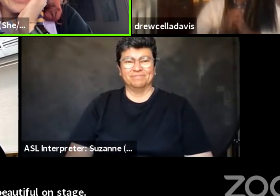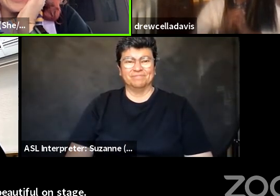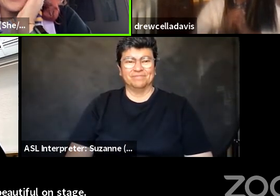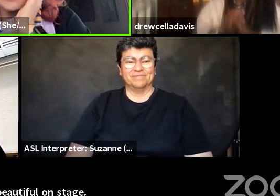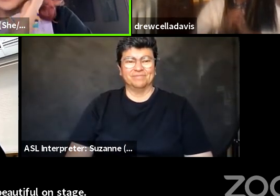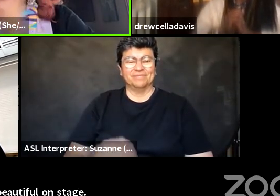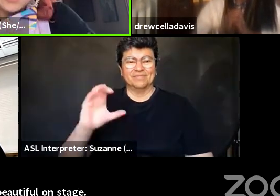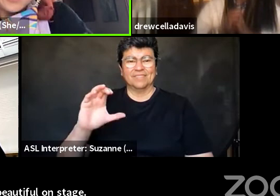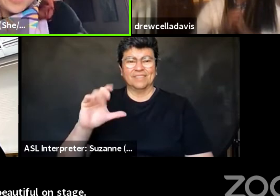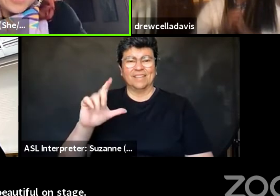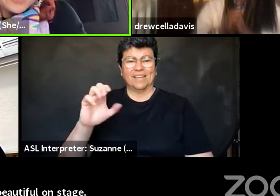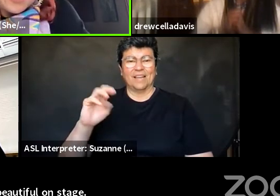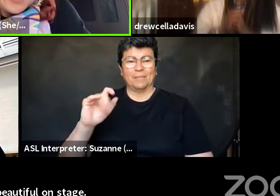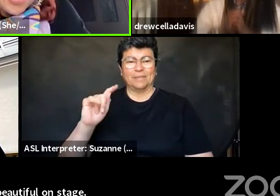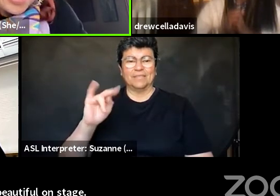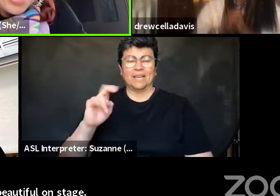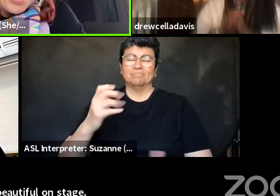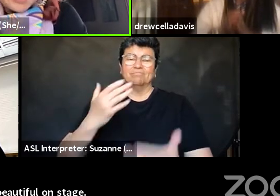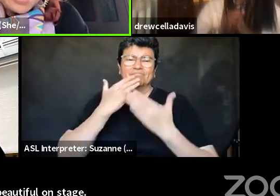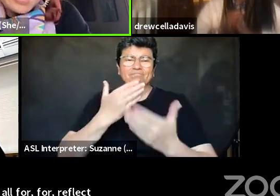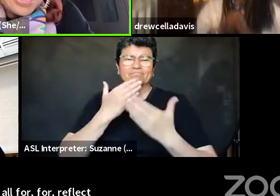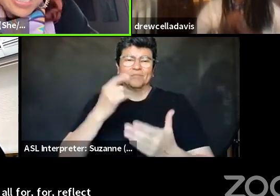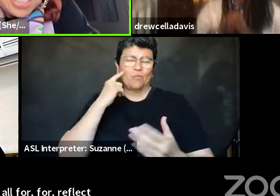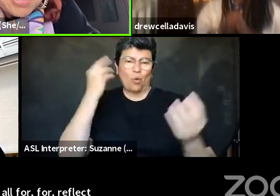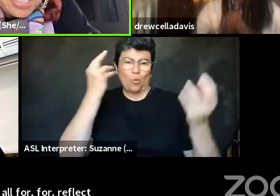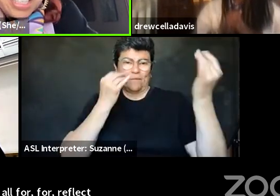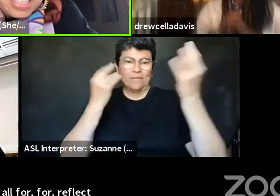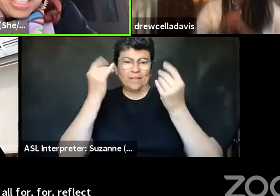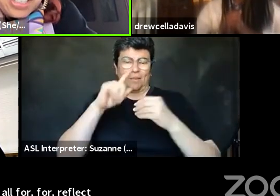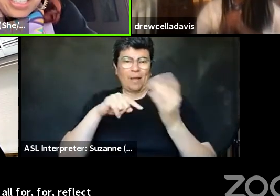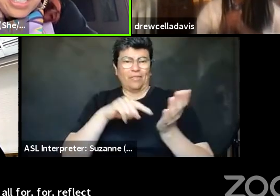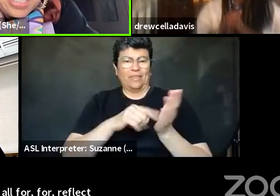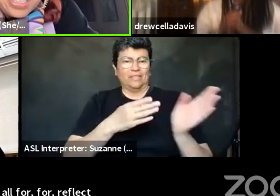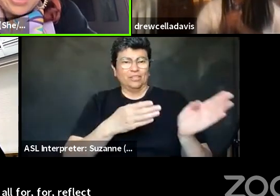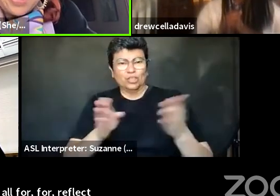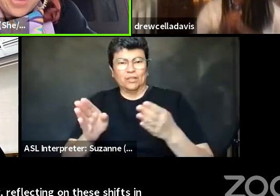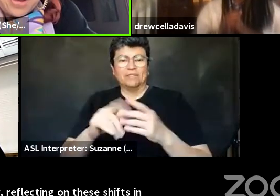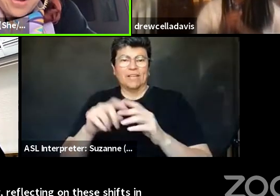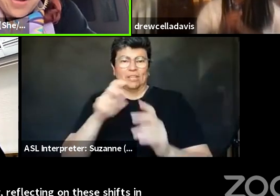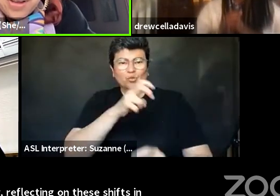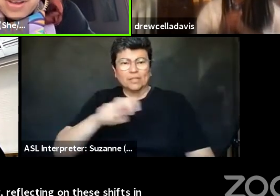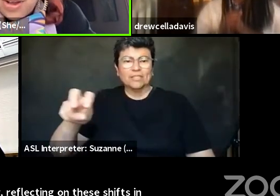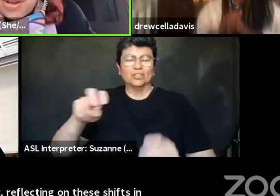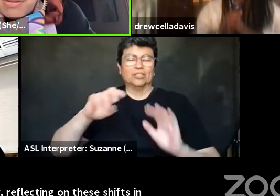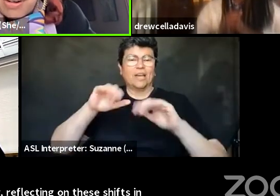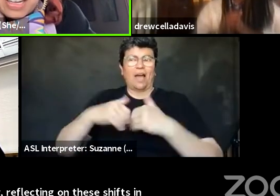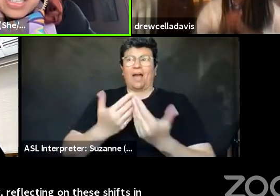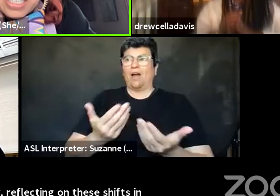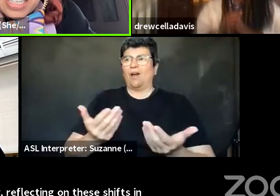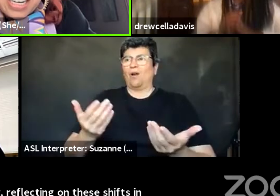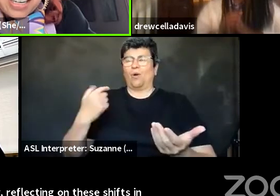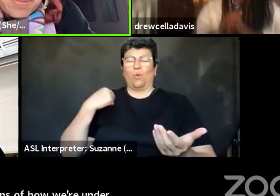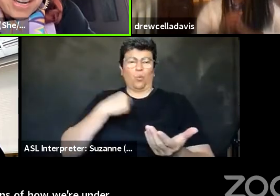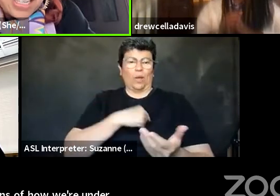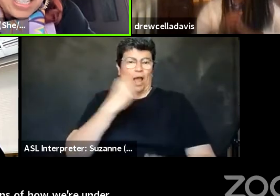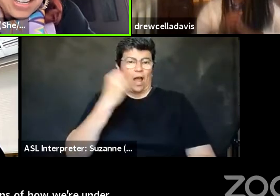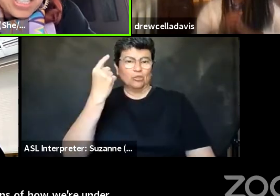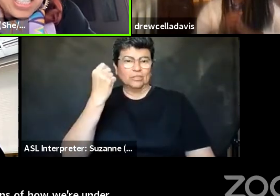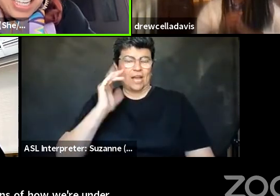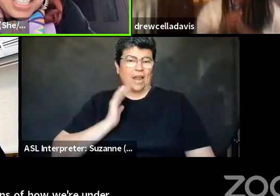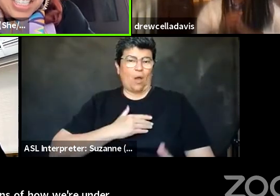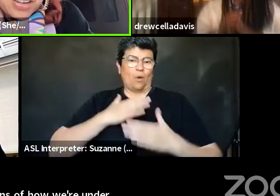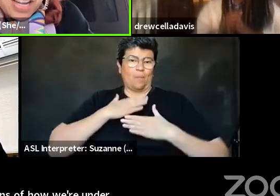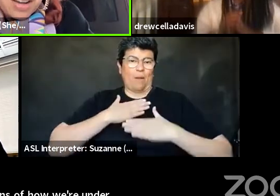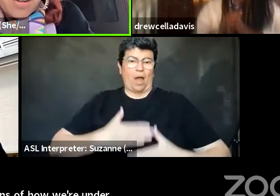Thank you all for reflecting on these shifts and these transitions of how we're understanding our bodies